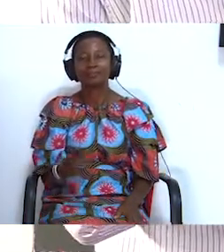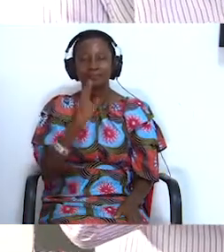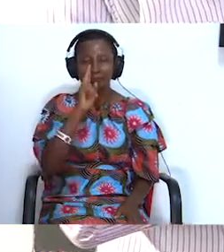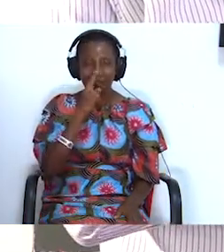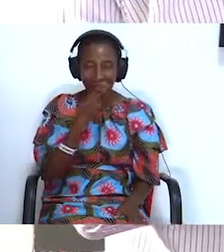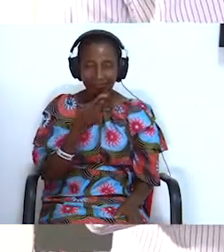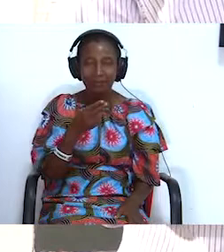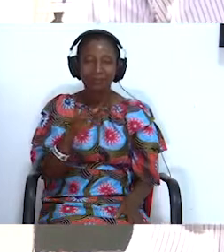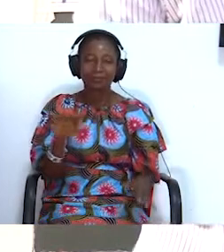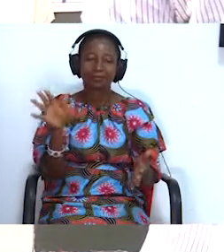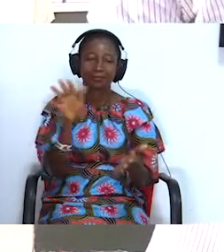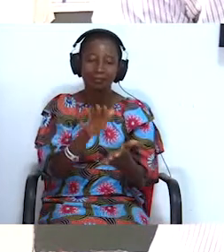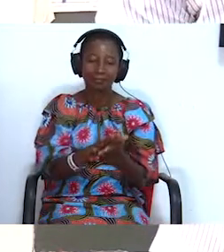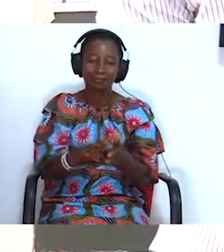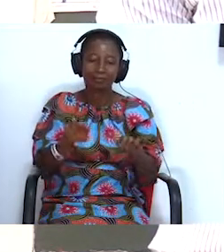Around,